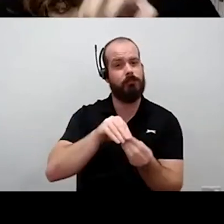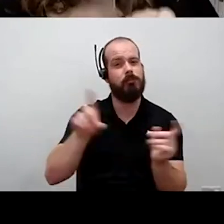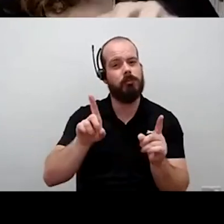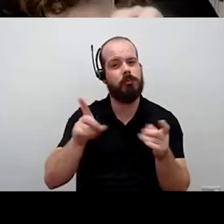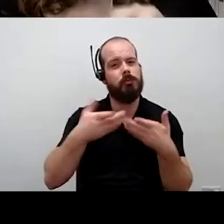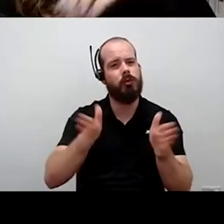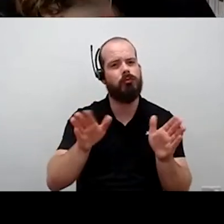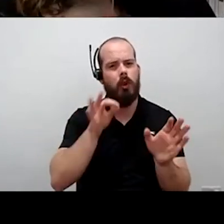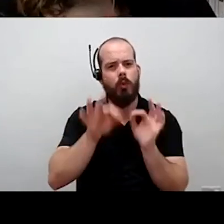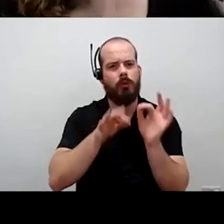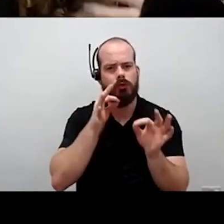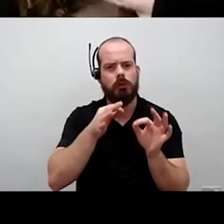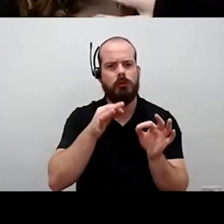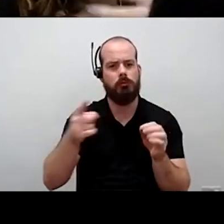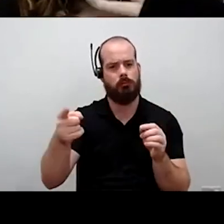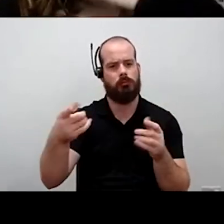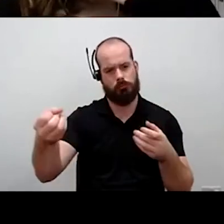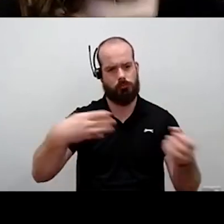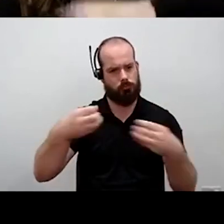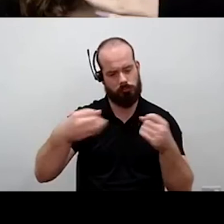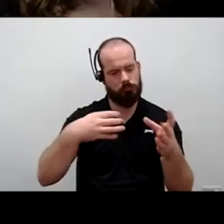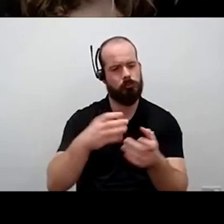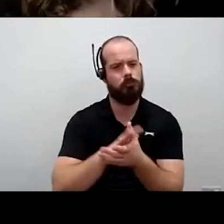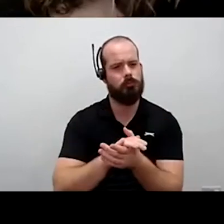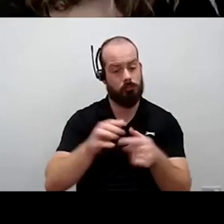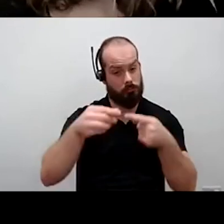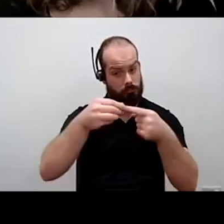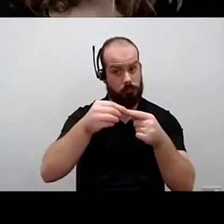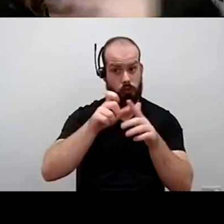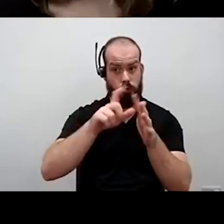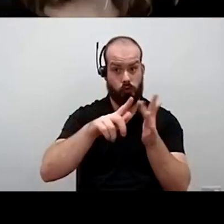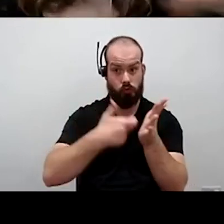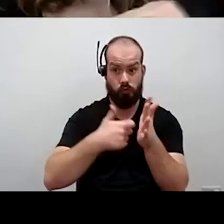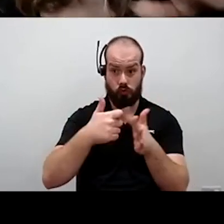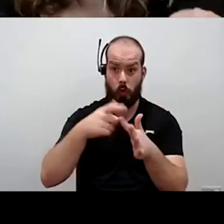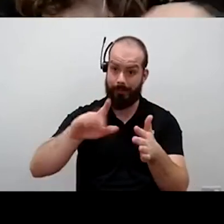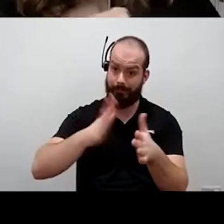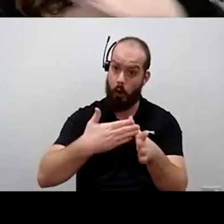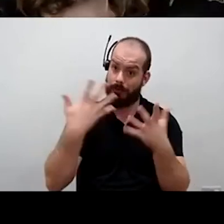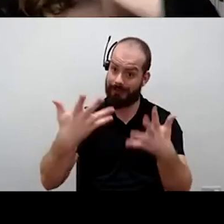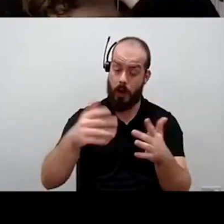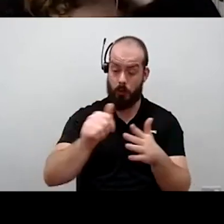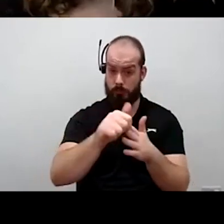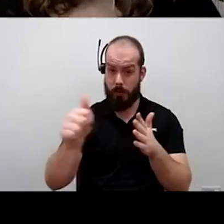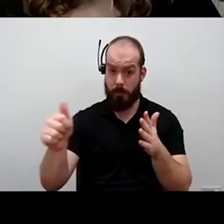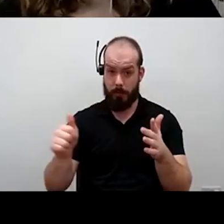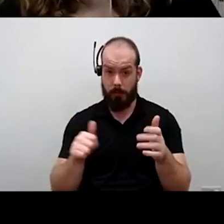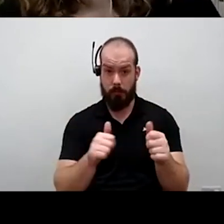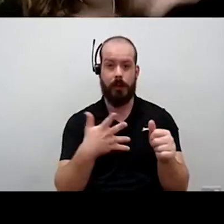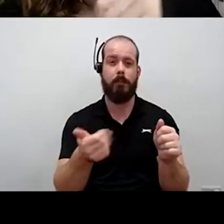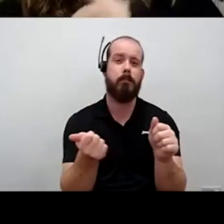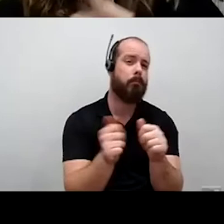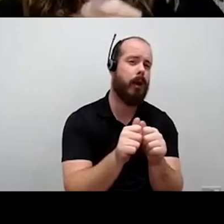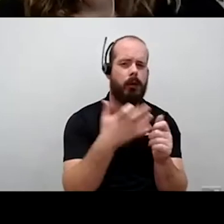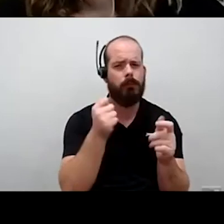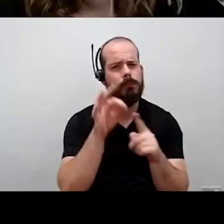all contribute to. But I think first, I mean, Dirk, you did go first and you've heard everybody else talk. There was a specific question